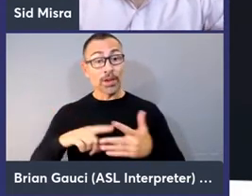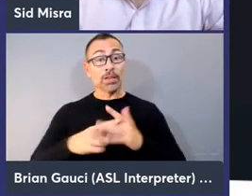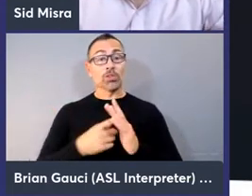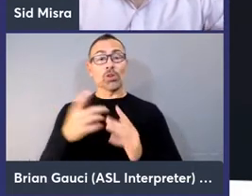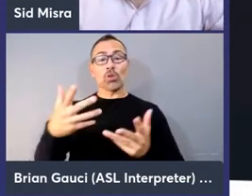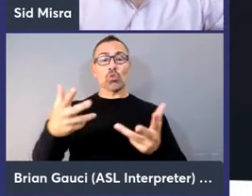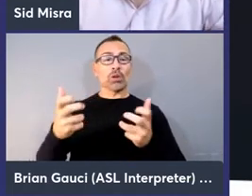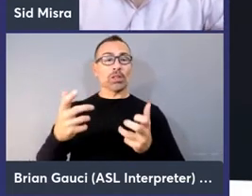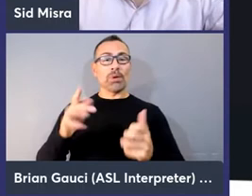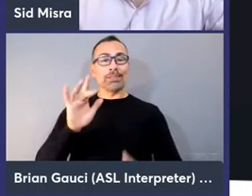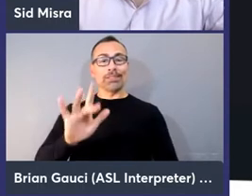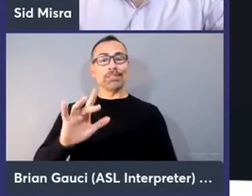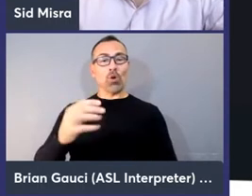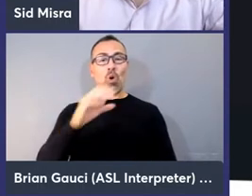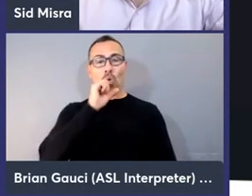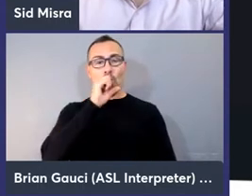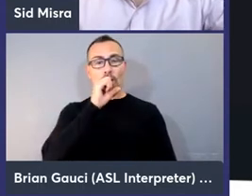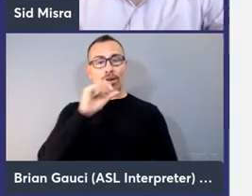button.